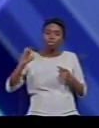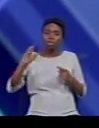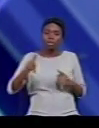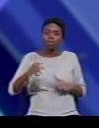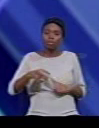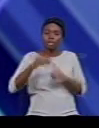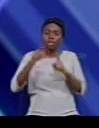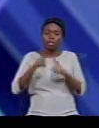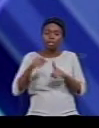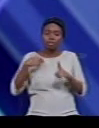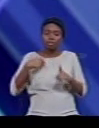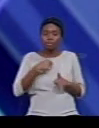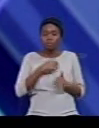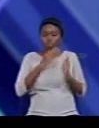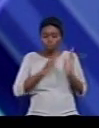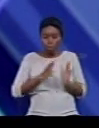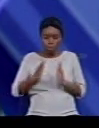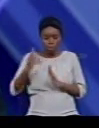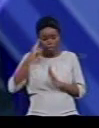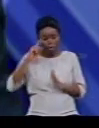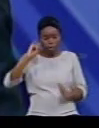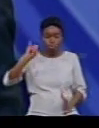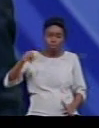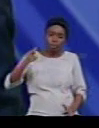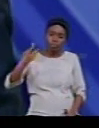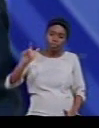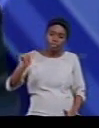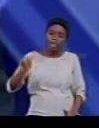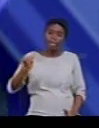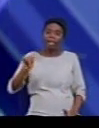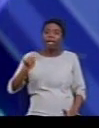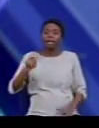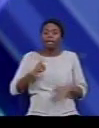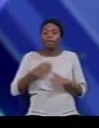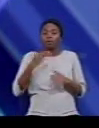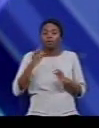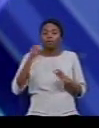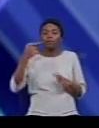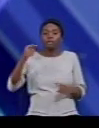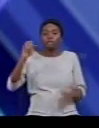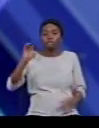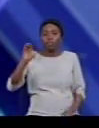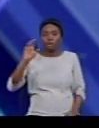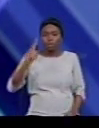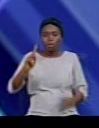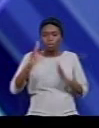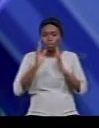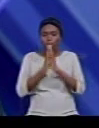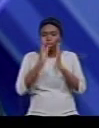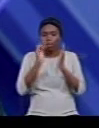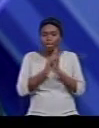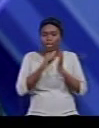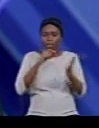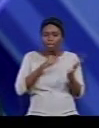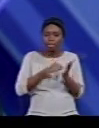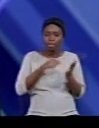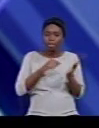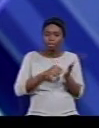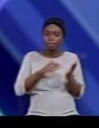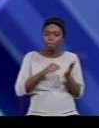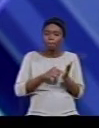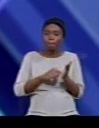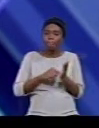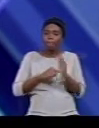prepare July edition of the GCK. Pray that this July